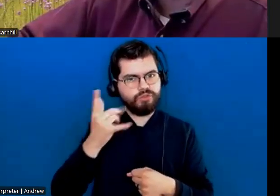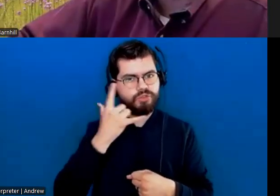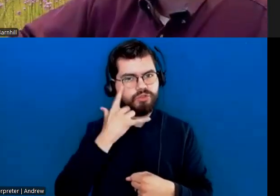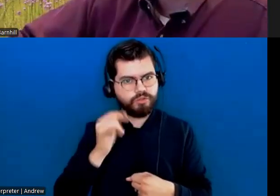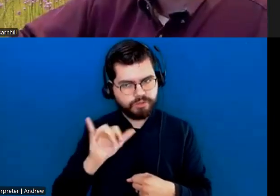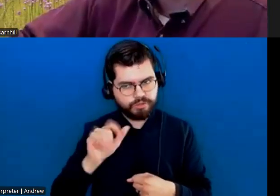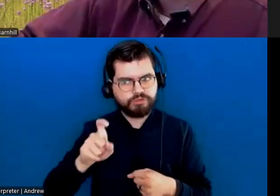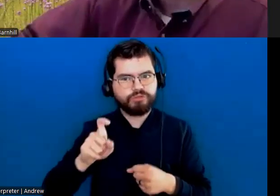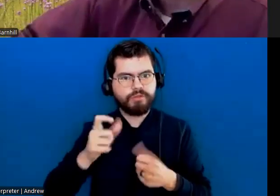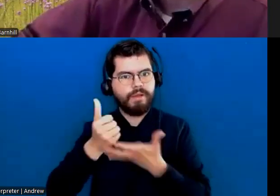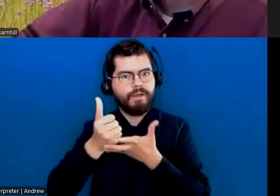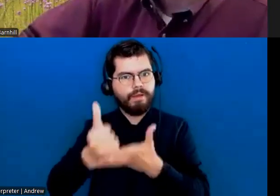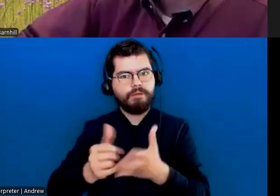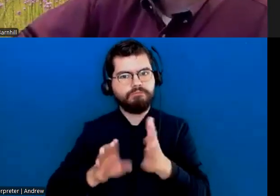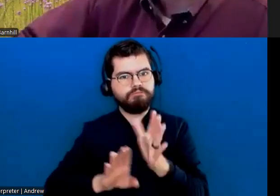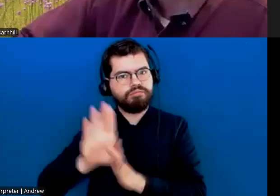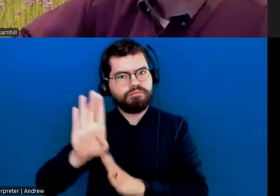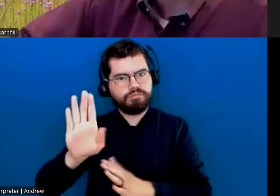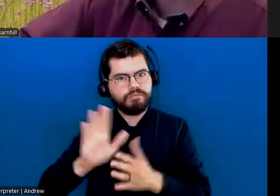Thank you.